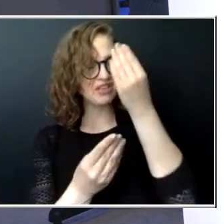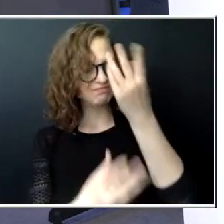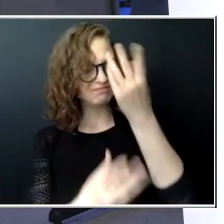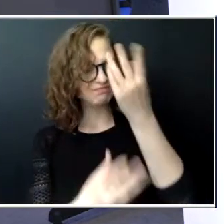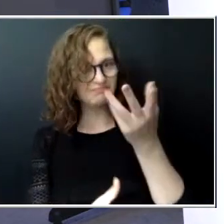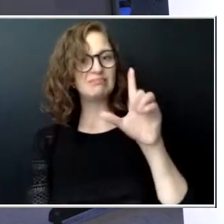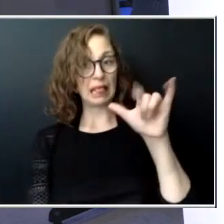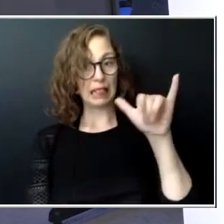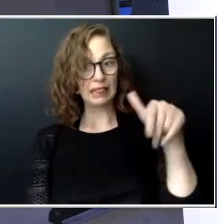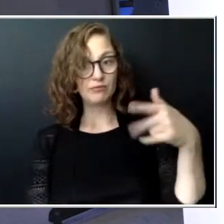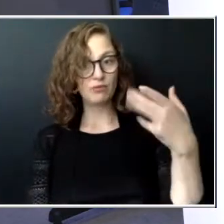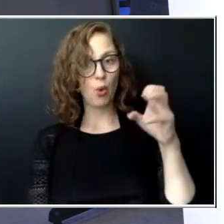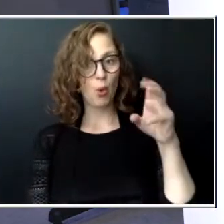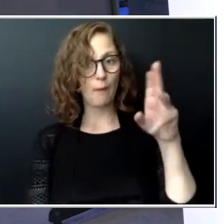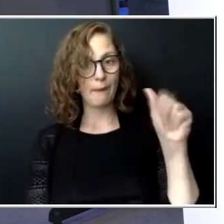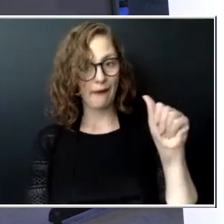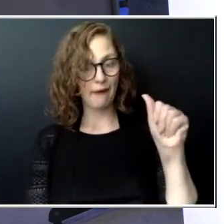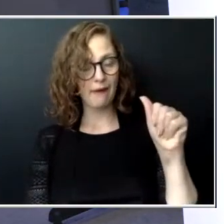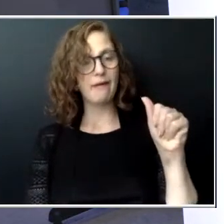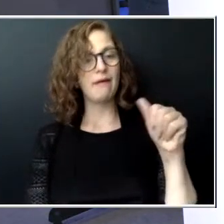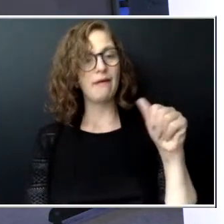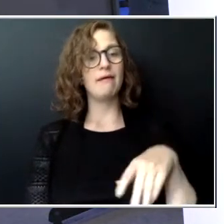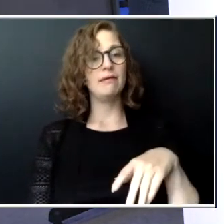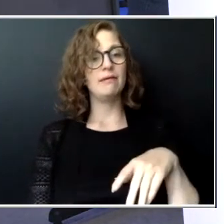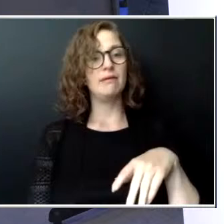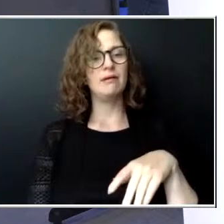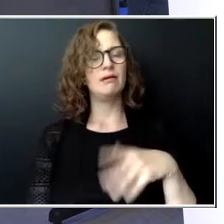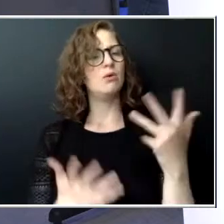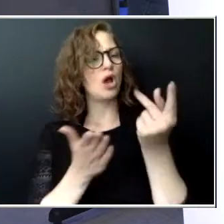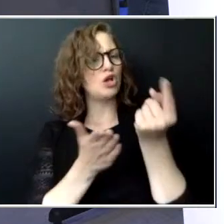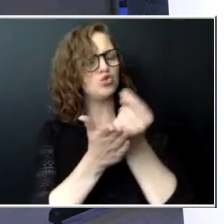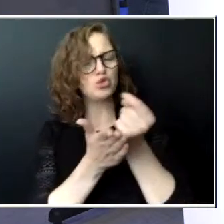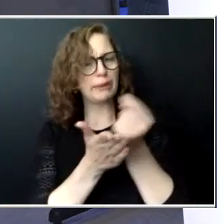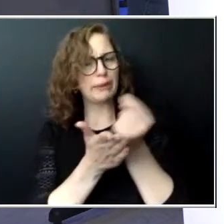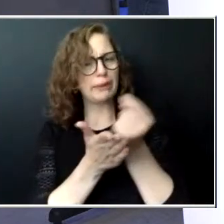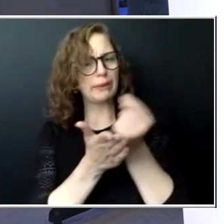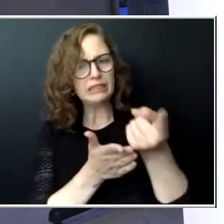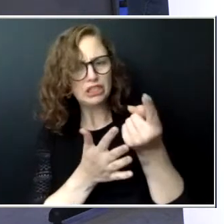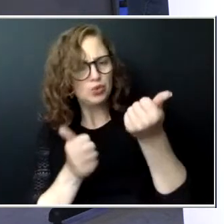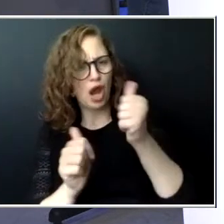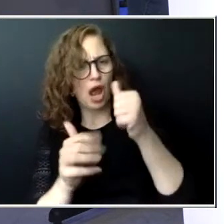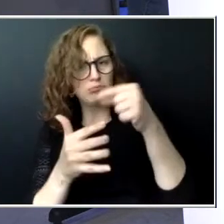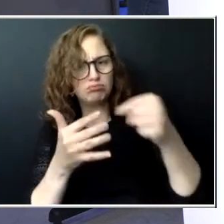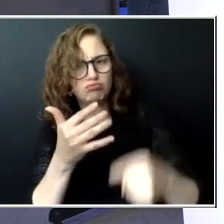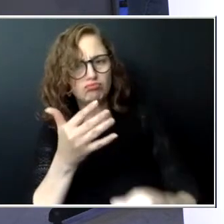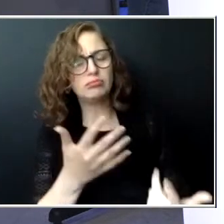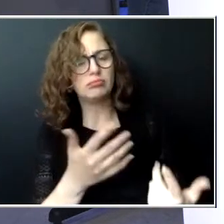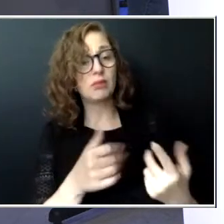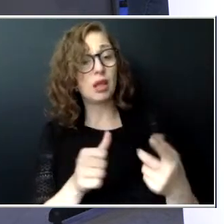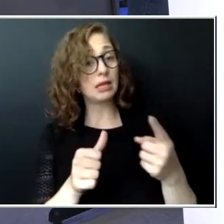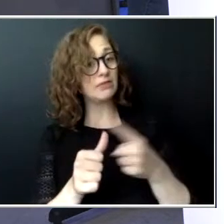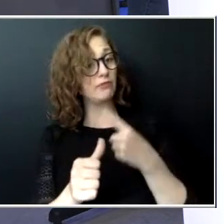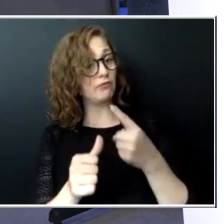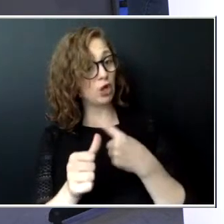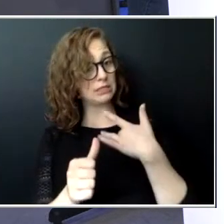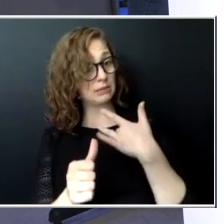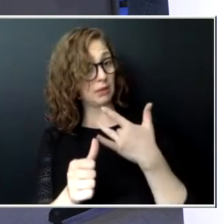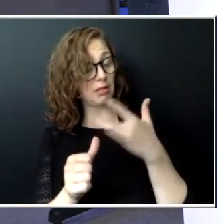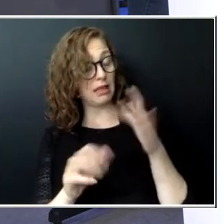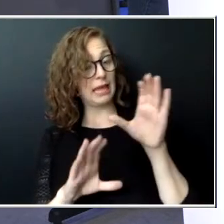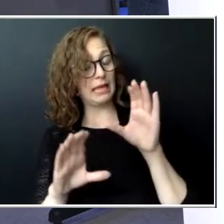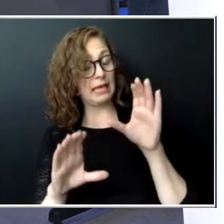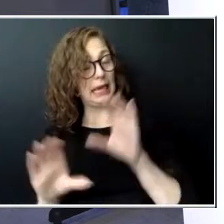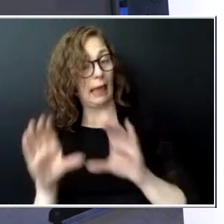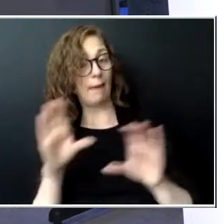Let's go down the list of treatments that you went through, because the first line of treatment would be chemotherapy, and you had 18 weeks